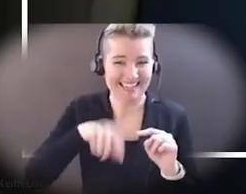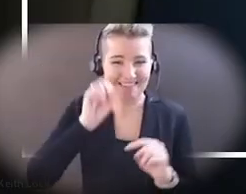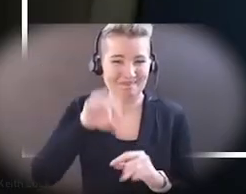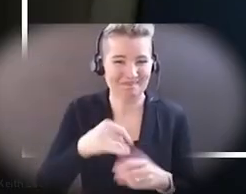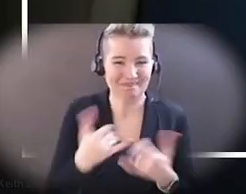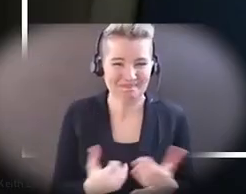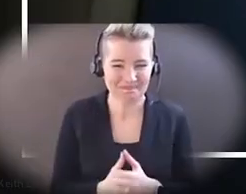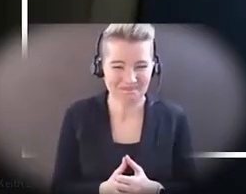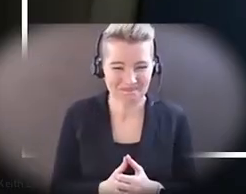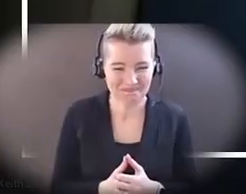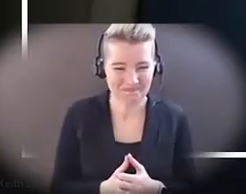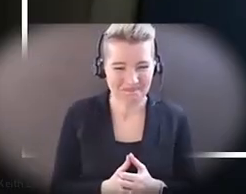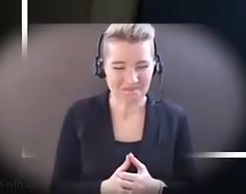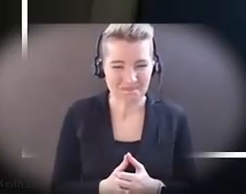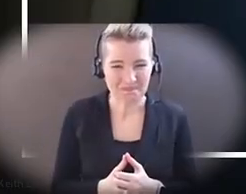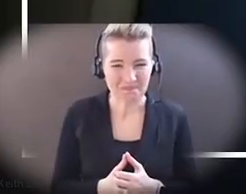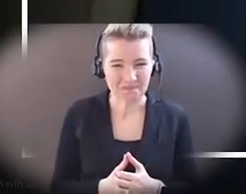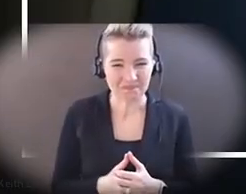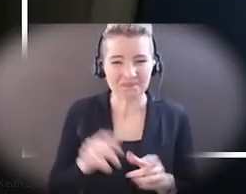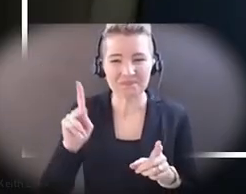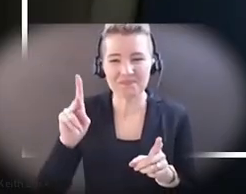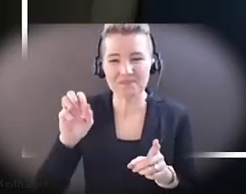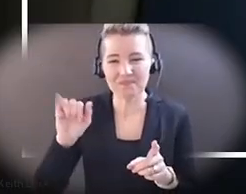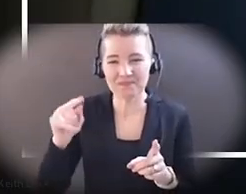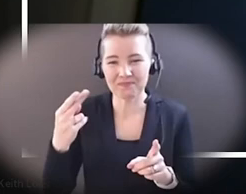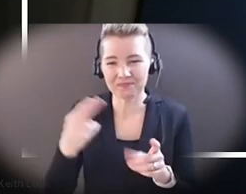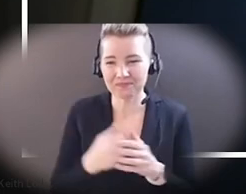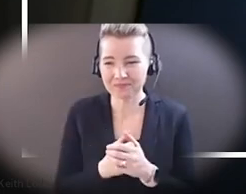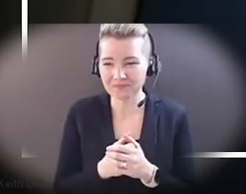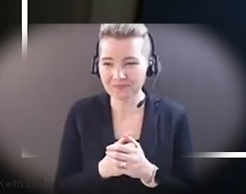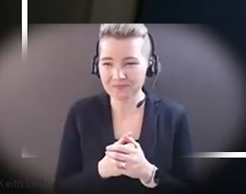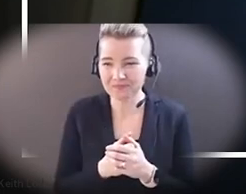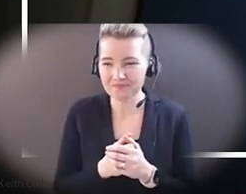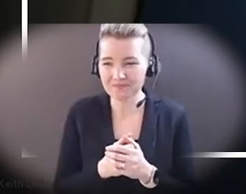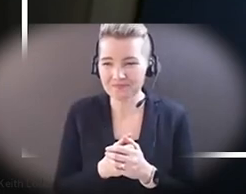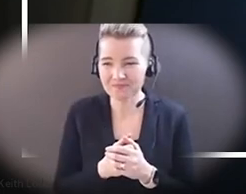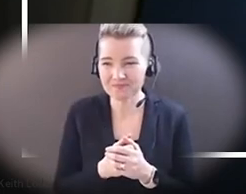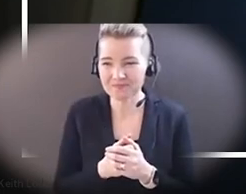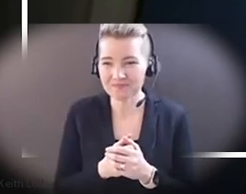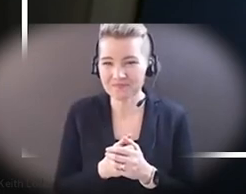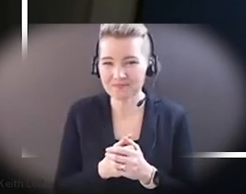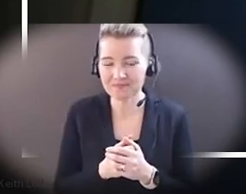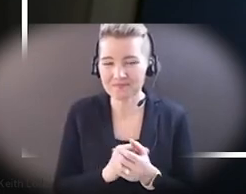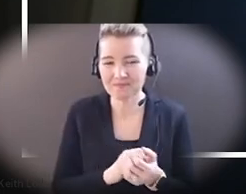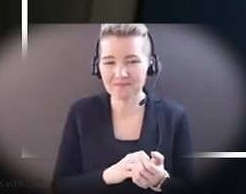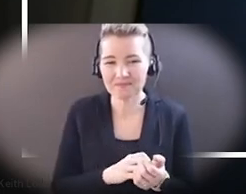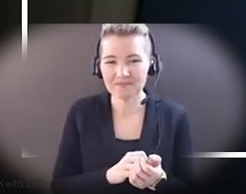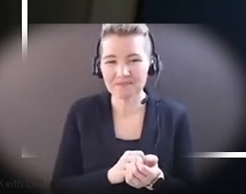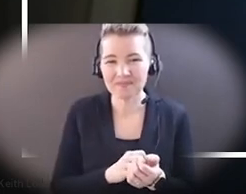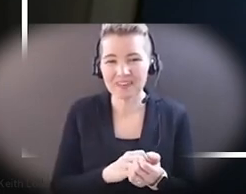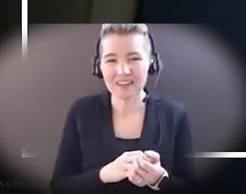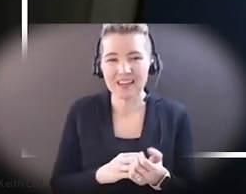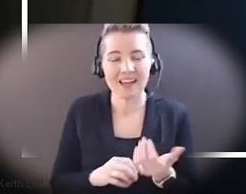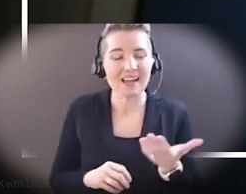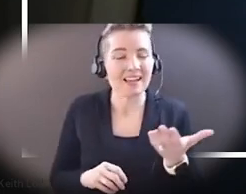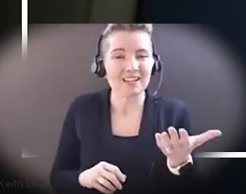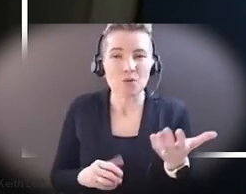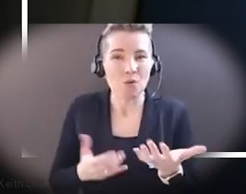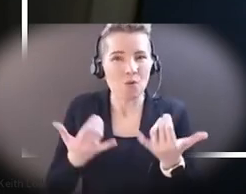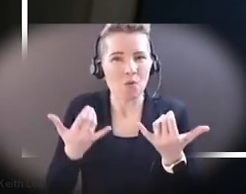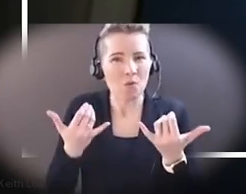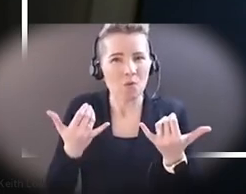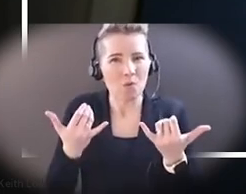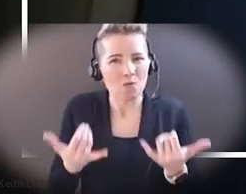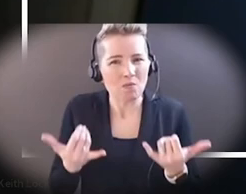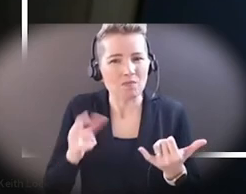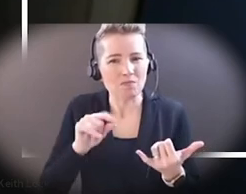I would say there's really a lot of material, and there's more and more every day. And there's writers. There's a lot of